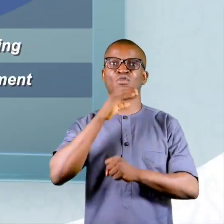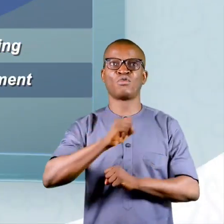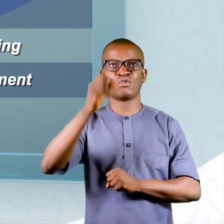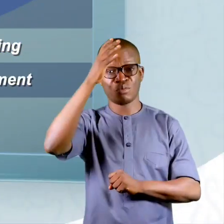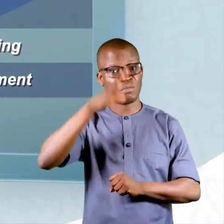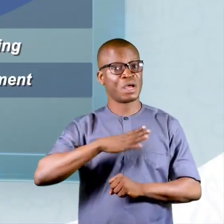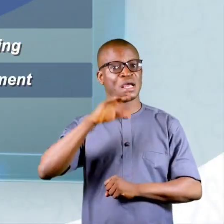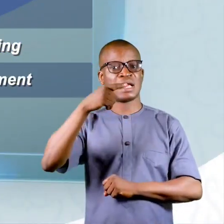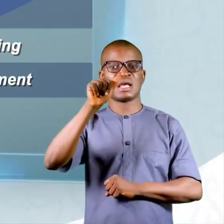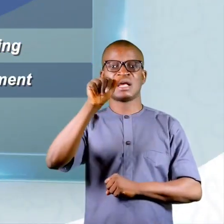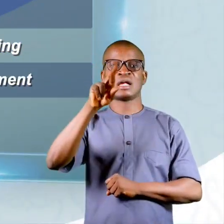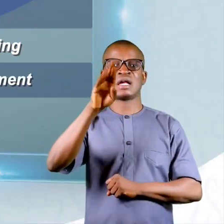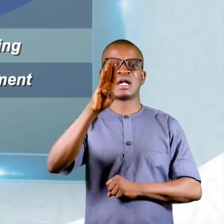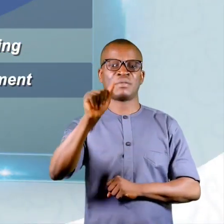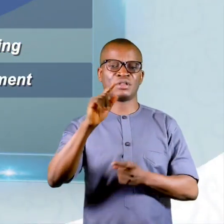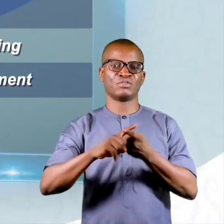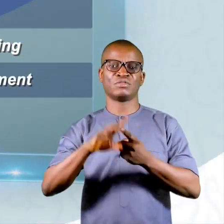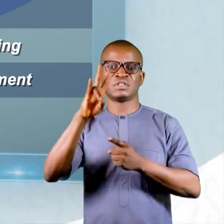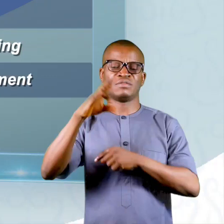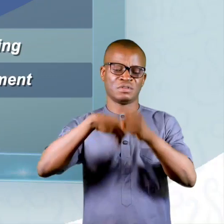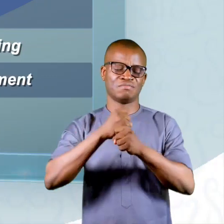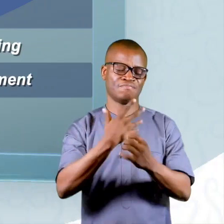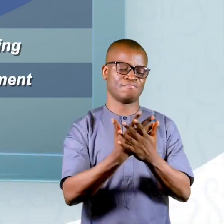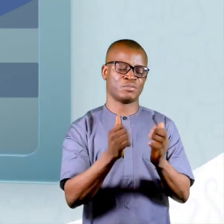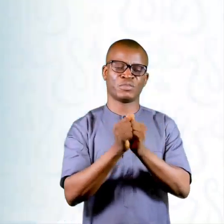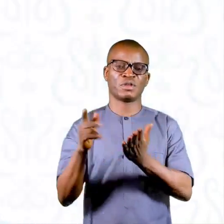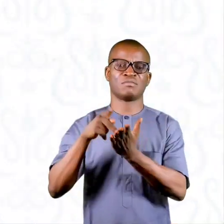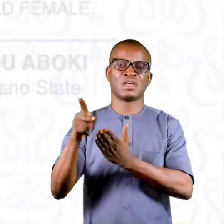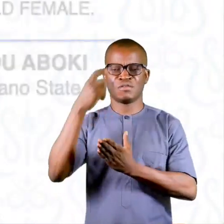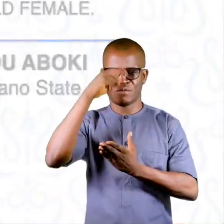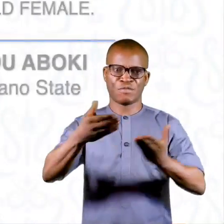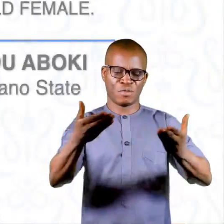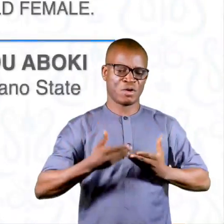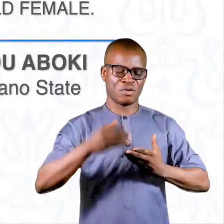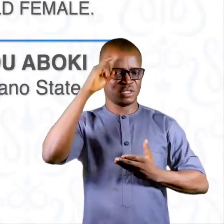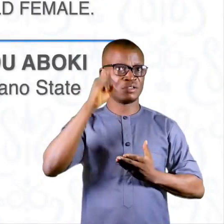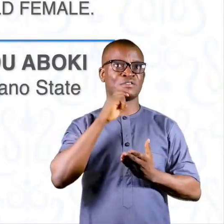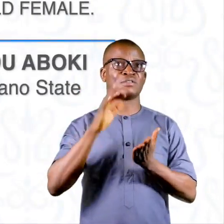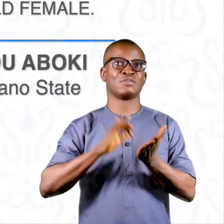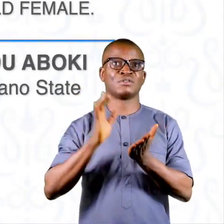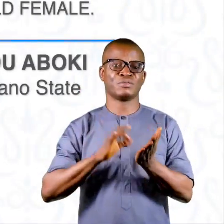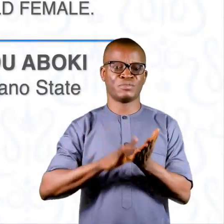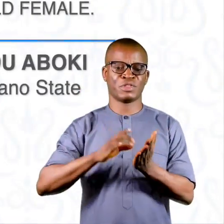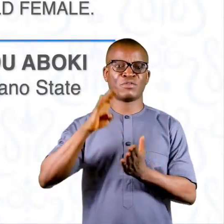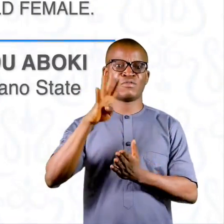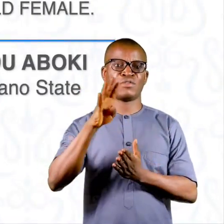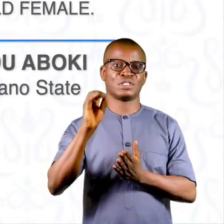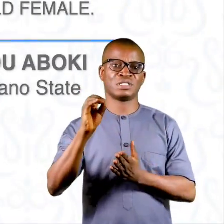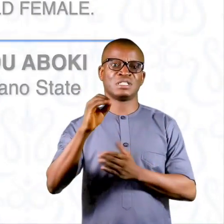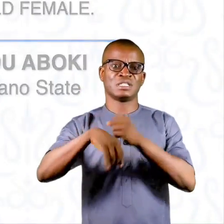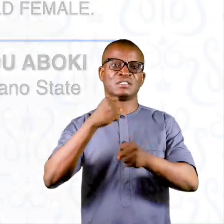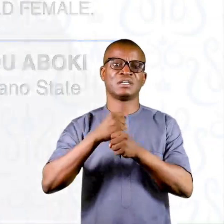man, Awalu Garba, to 7 years imprisonment without the option of fine for procuring and sexually exploiting a